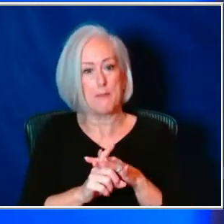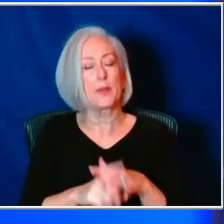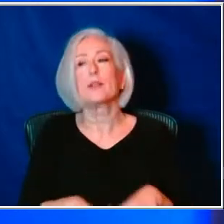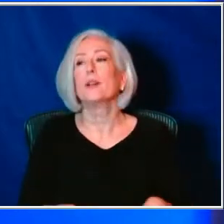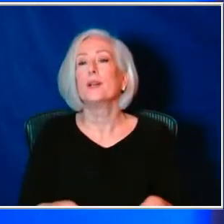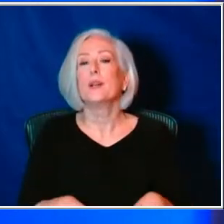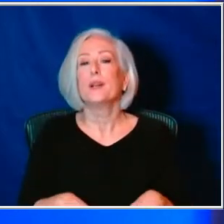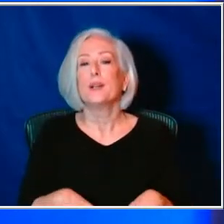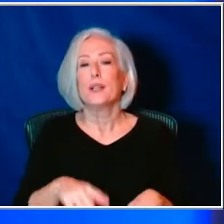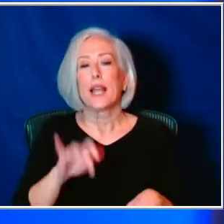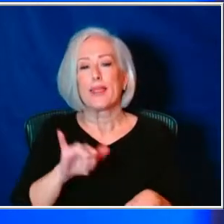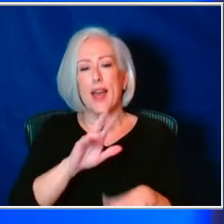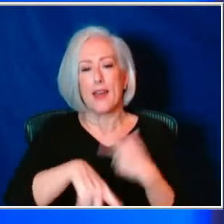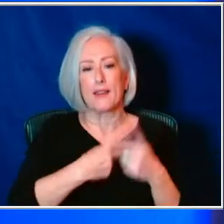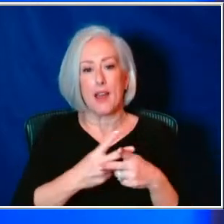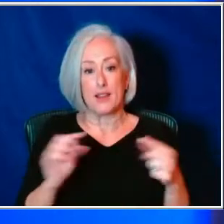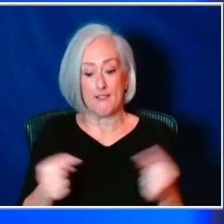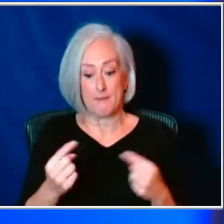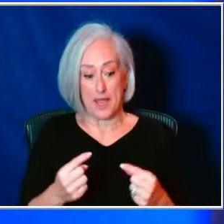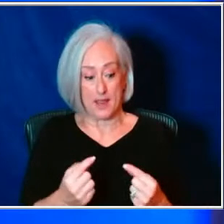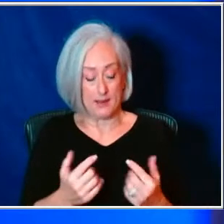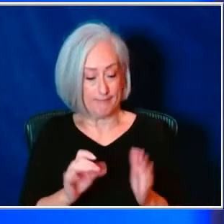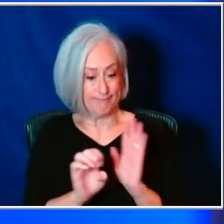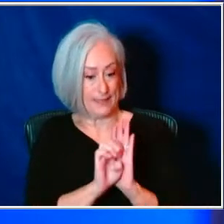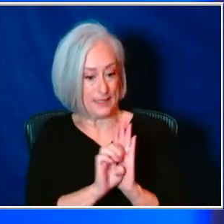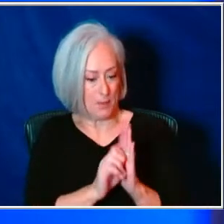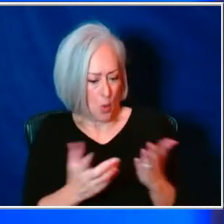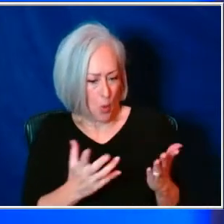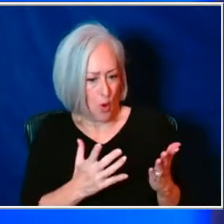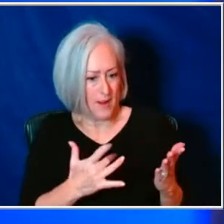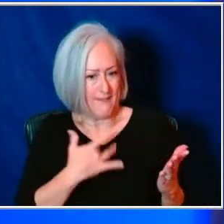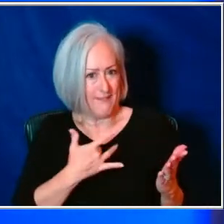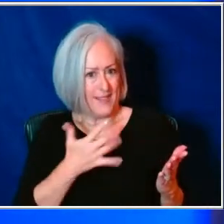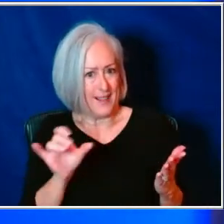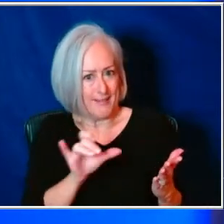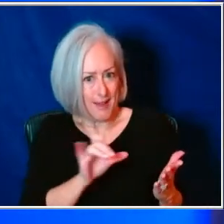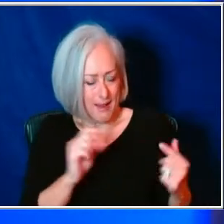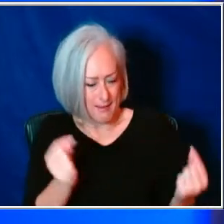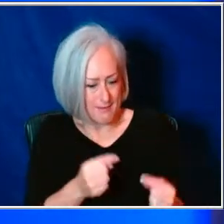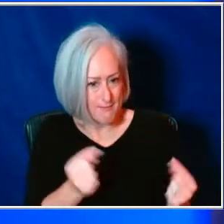they're experiencing, and also how their pain affects their physical